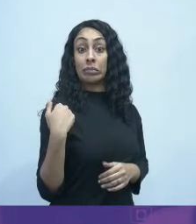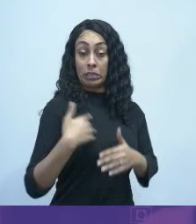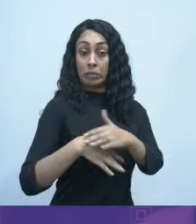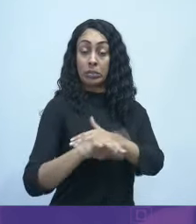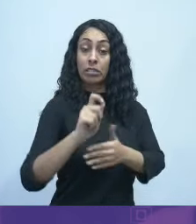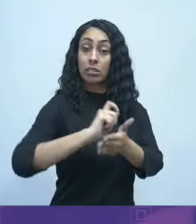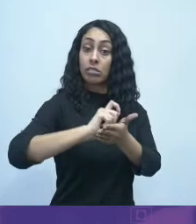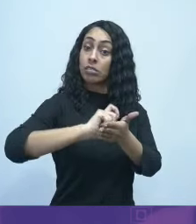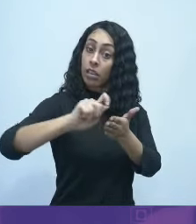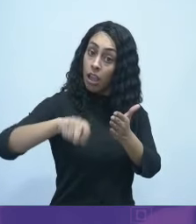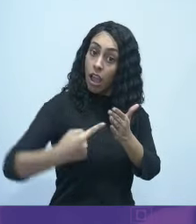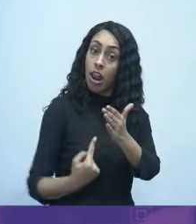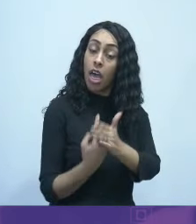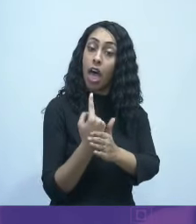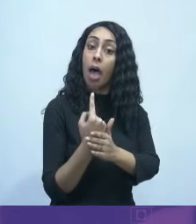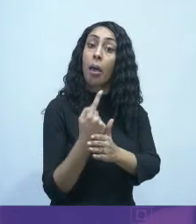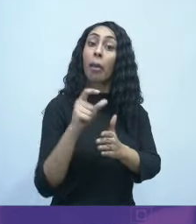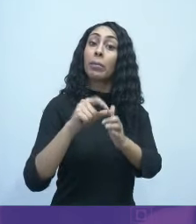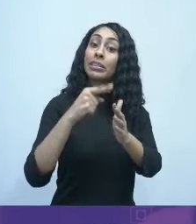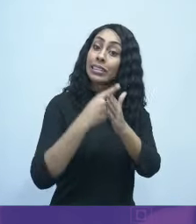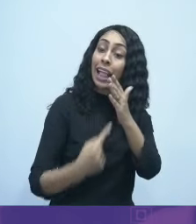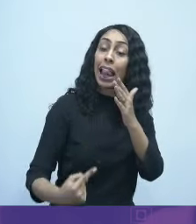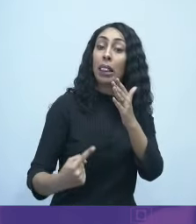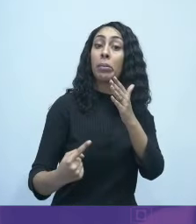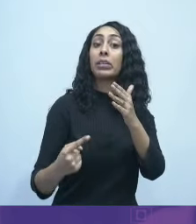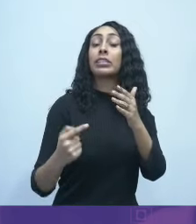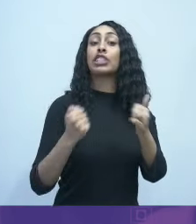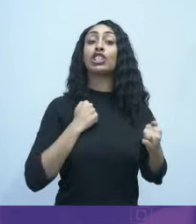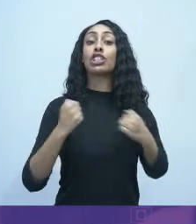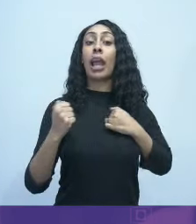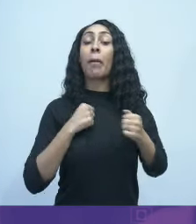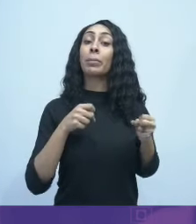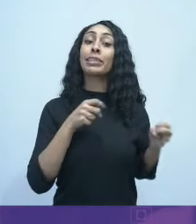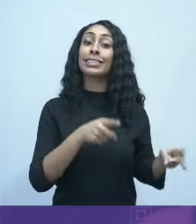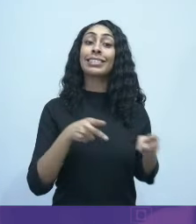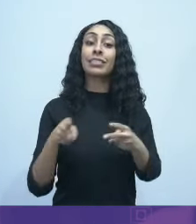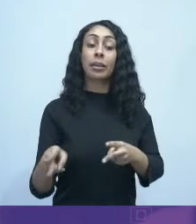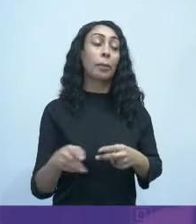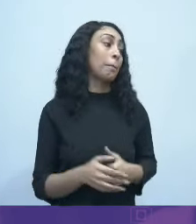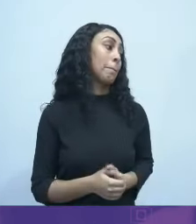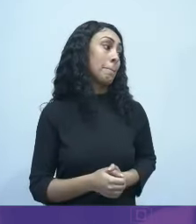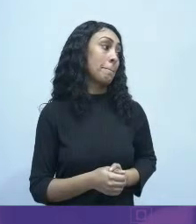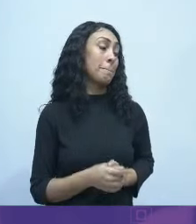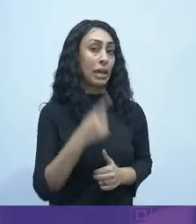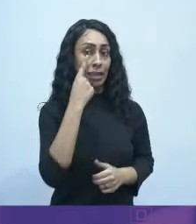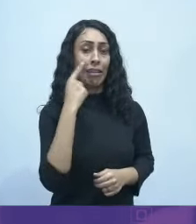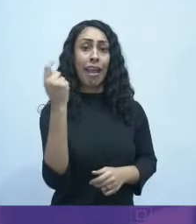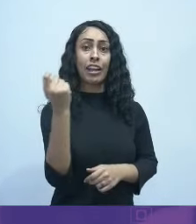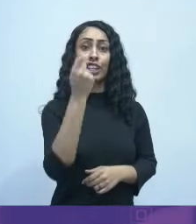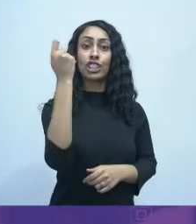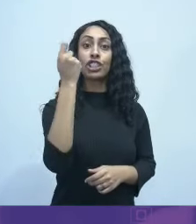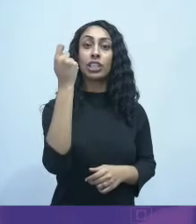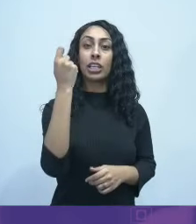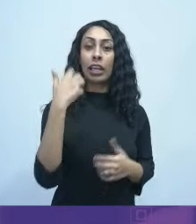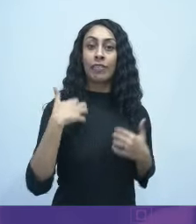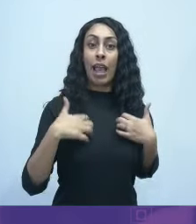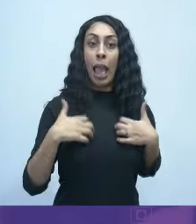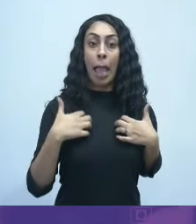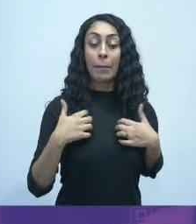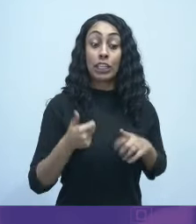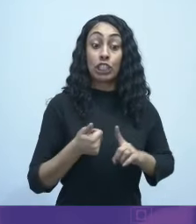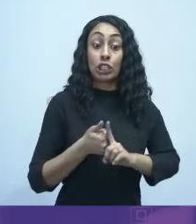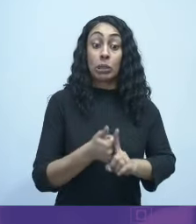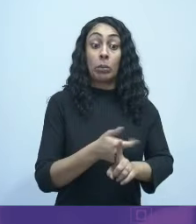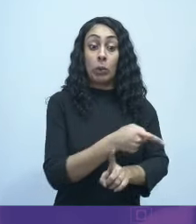Disability Confidence Scheme, so we can see the value of the scheme in terms of actually helping us to kind of achieve that ambition of supporting more